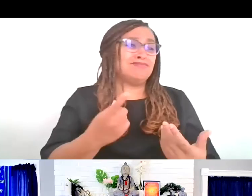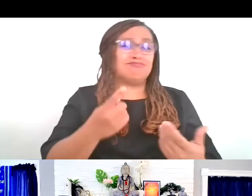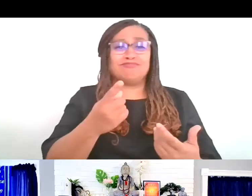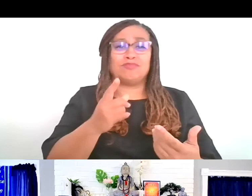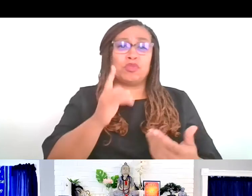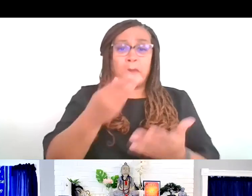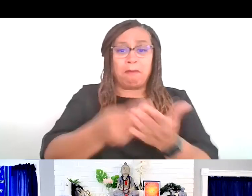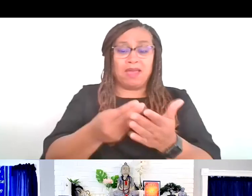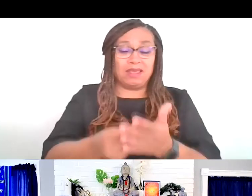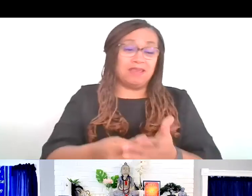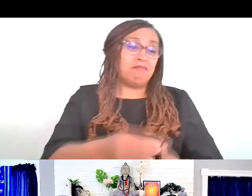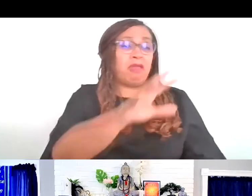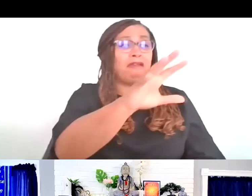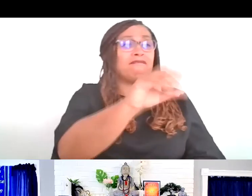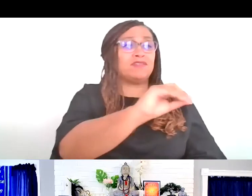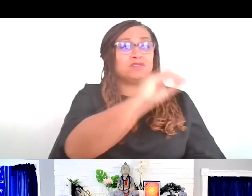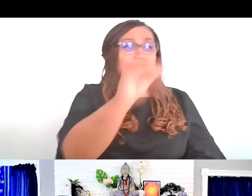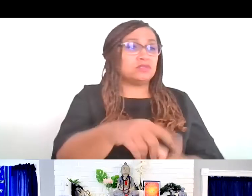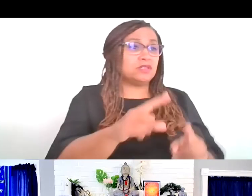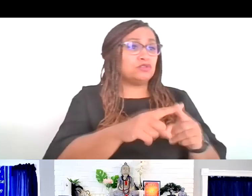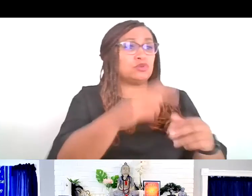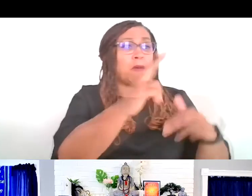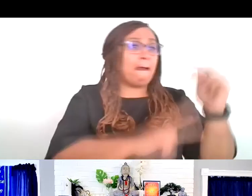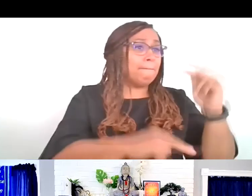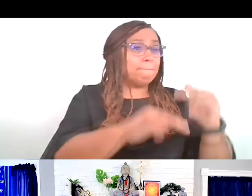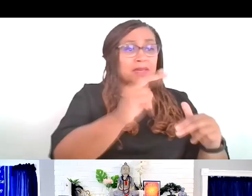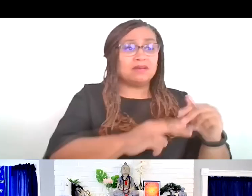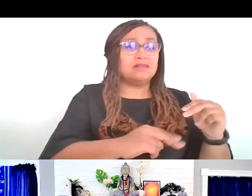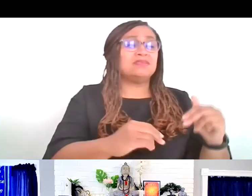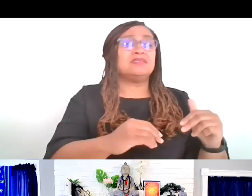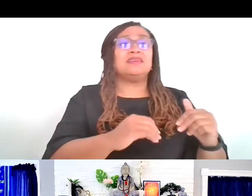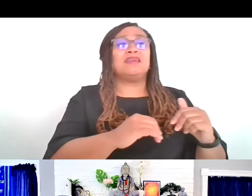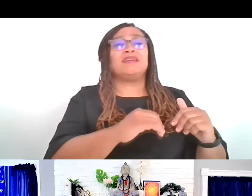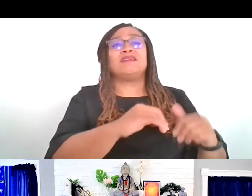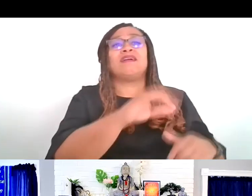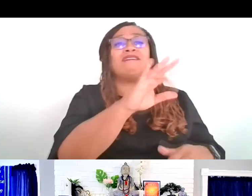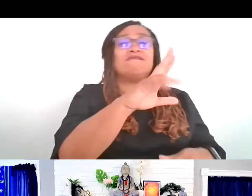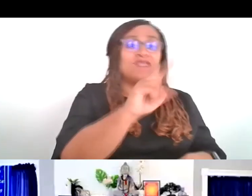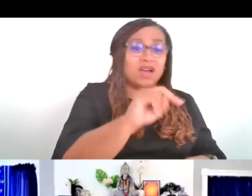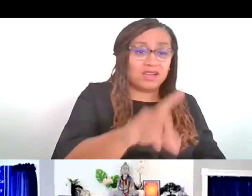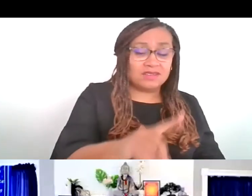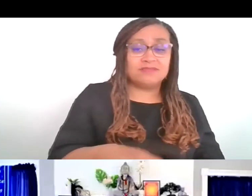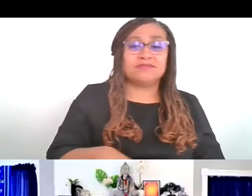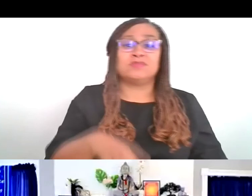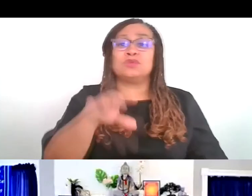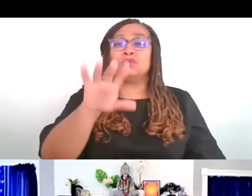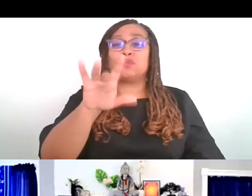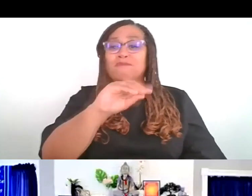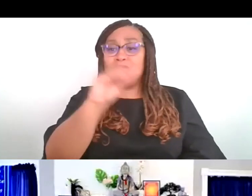building fund, 25% to compassionate care,